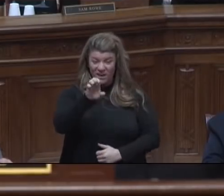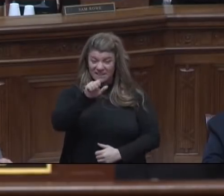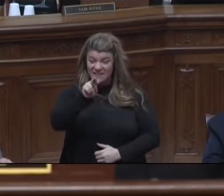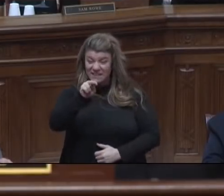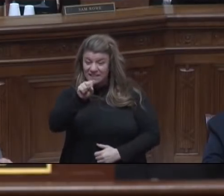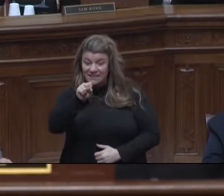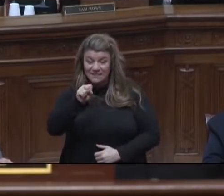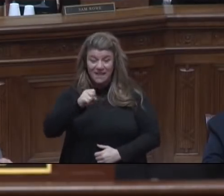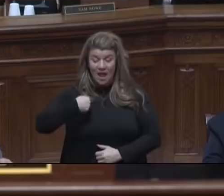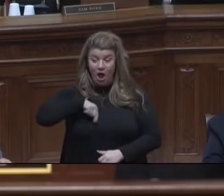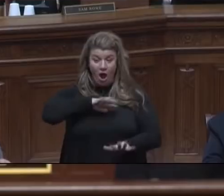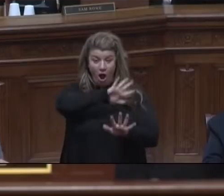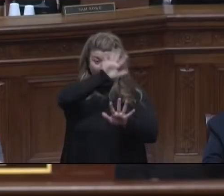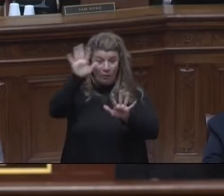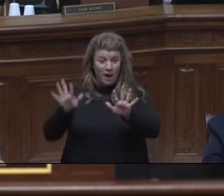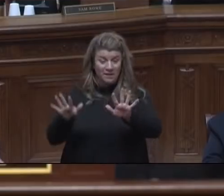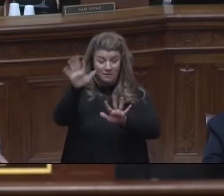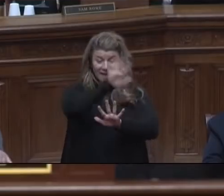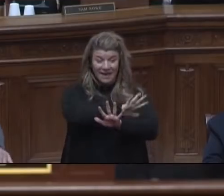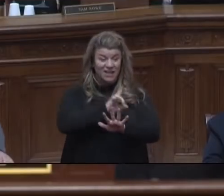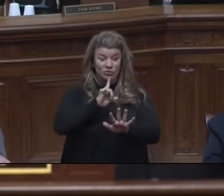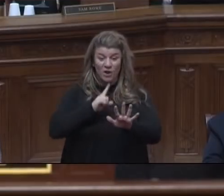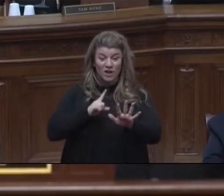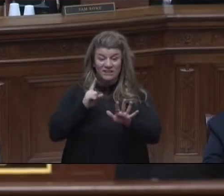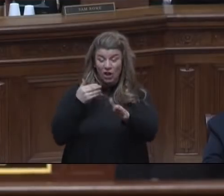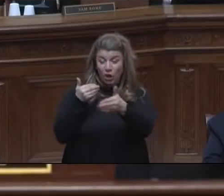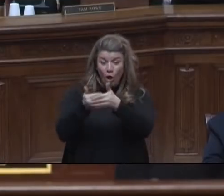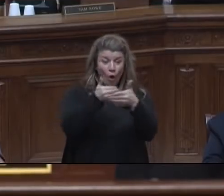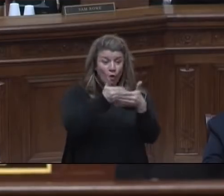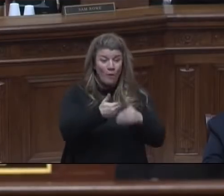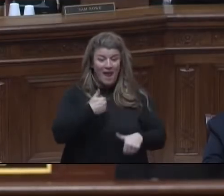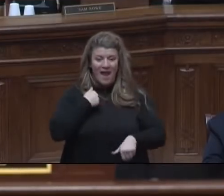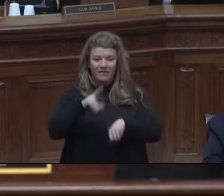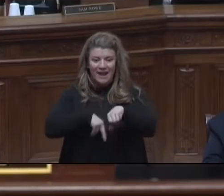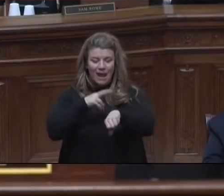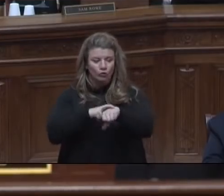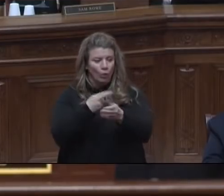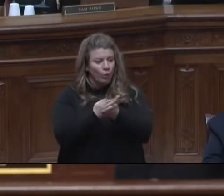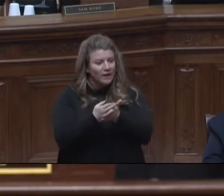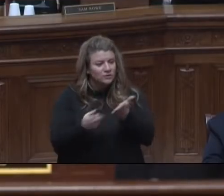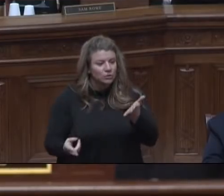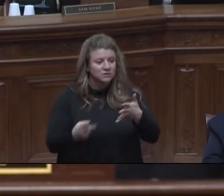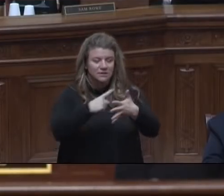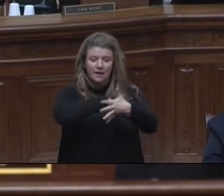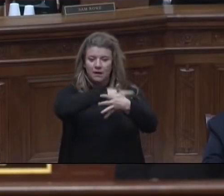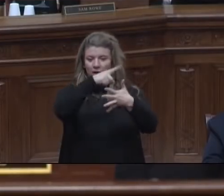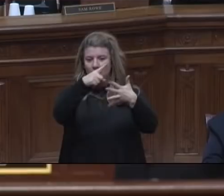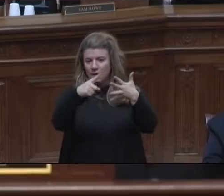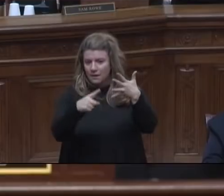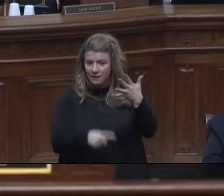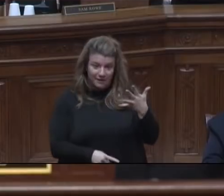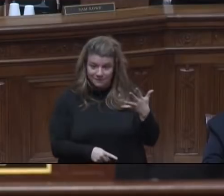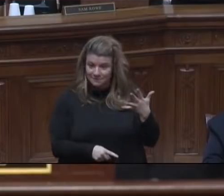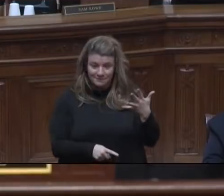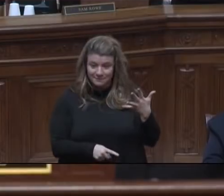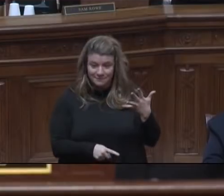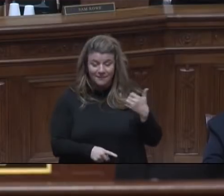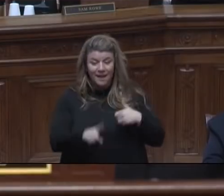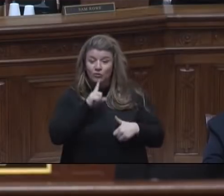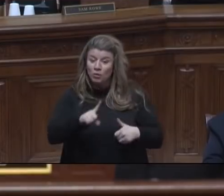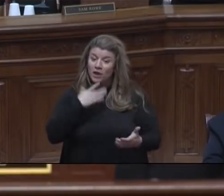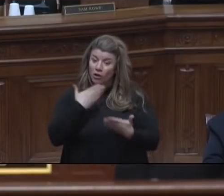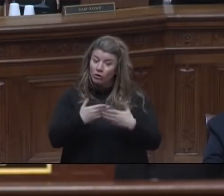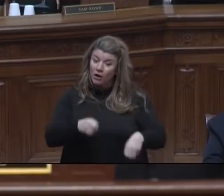proximity is off the chart, and with all that, our natural resources and on and on and on. It's an opportunity